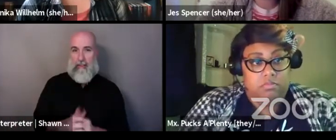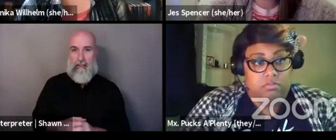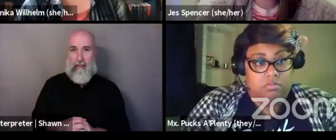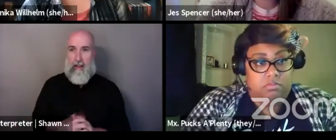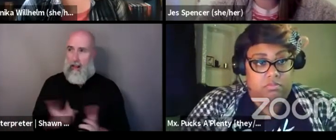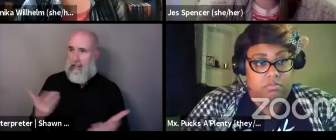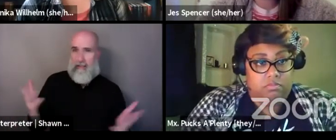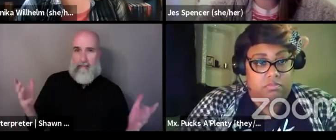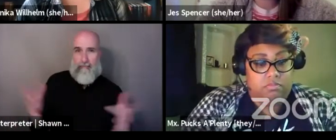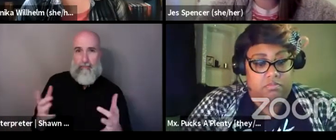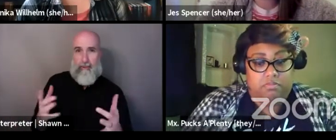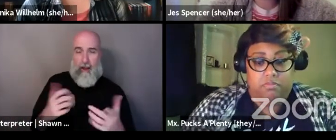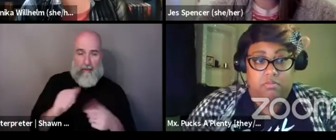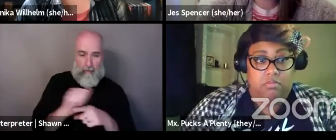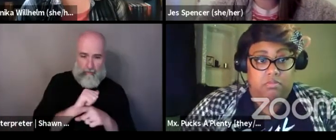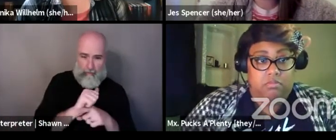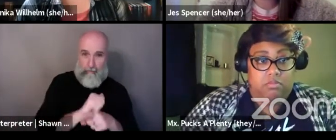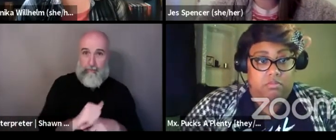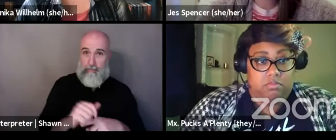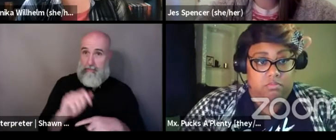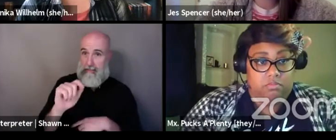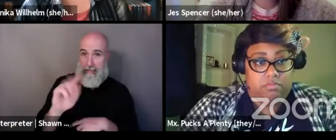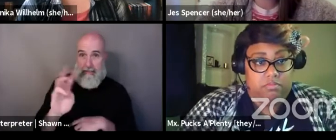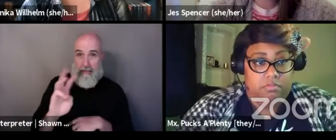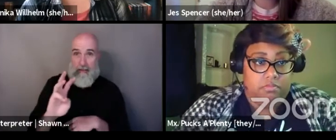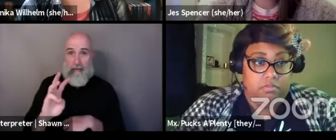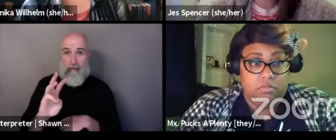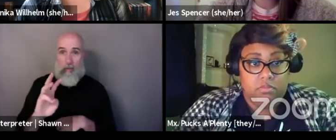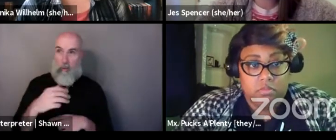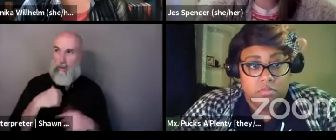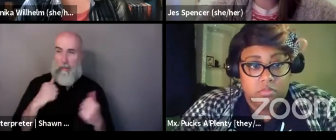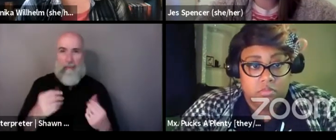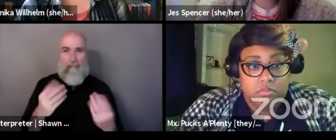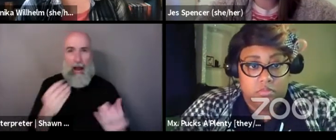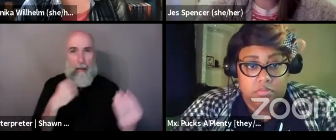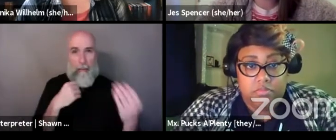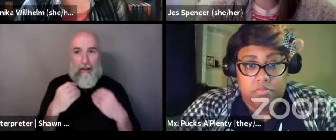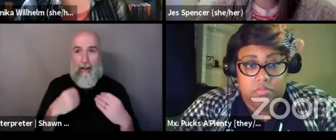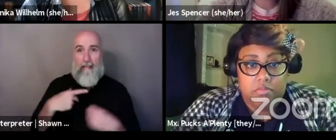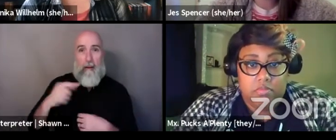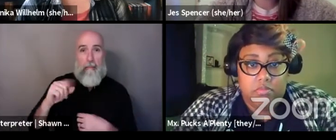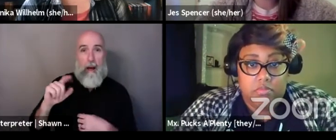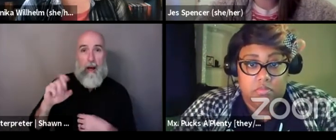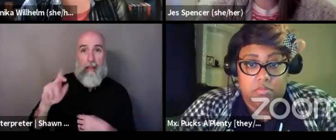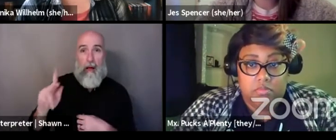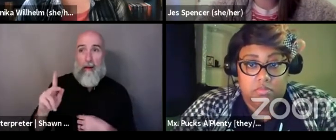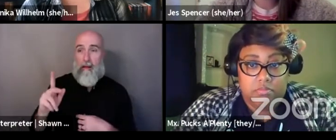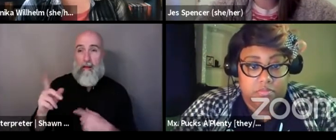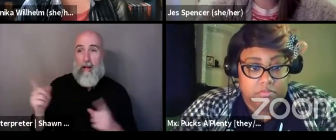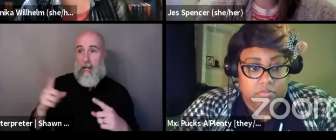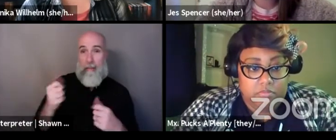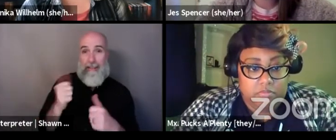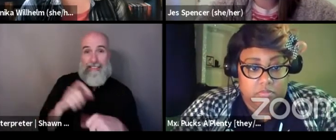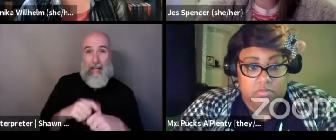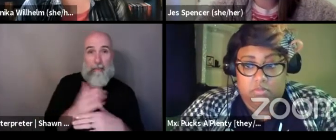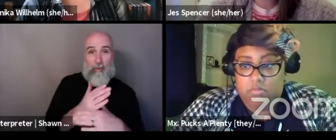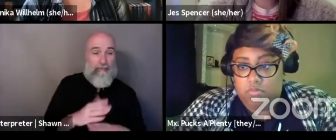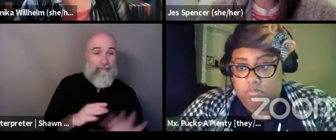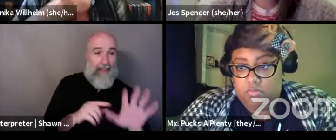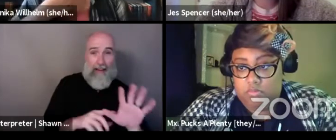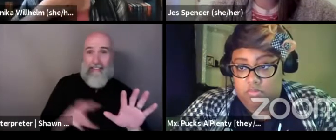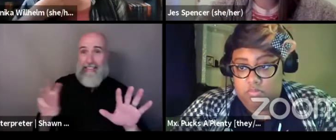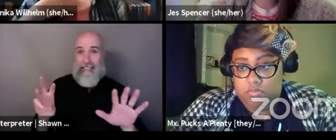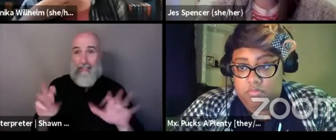meal. If rehearsal has to be at 6, can't we provide a meal, have a potluck, at, like come anytime between 5 and 6 with your